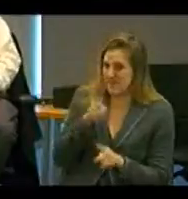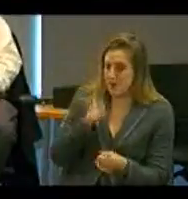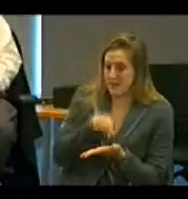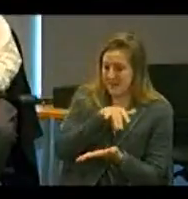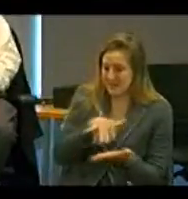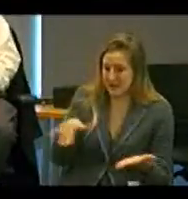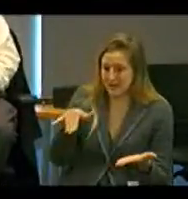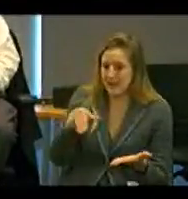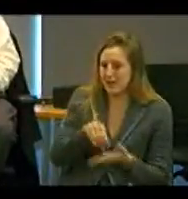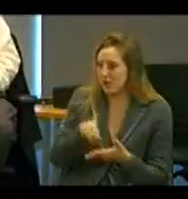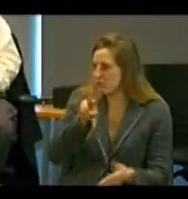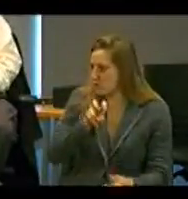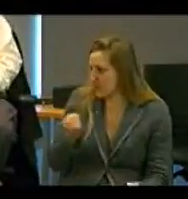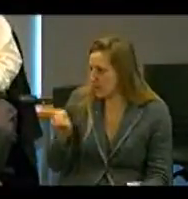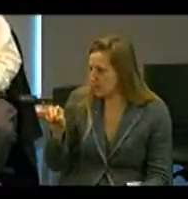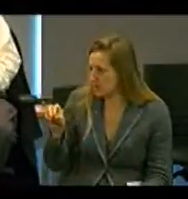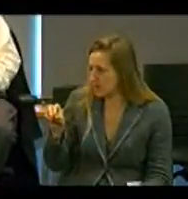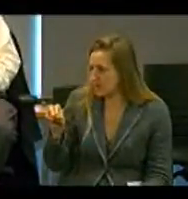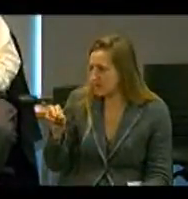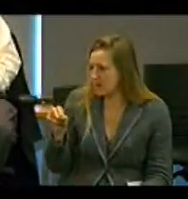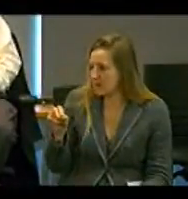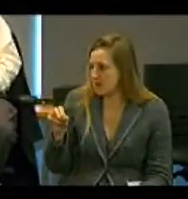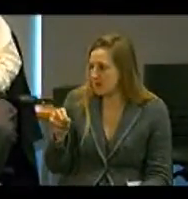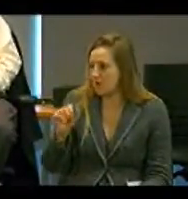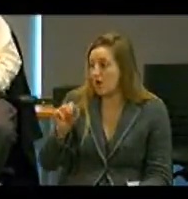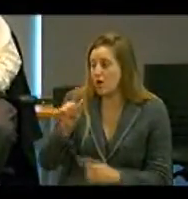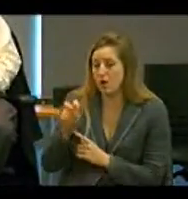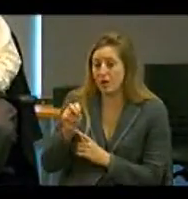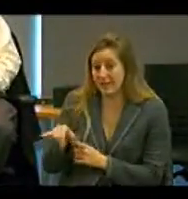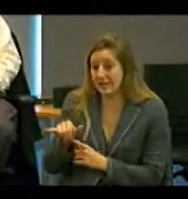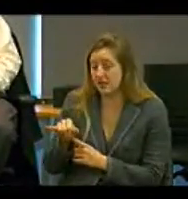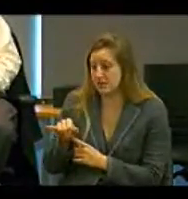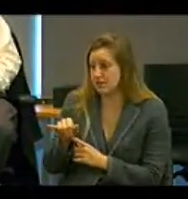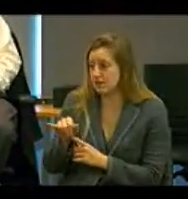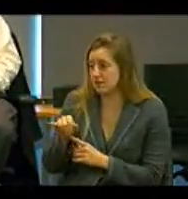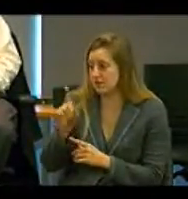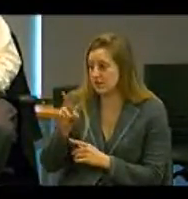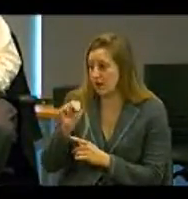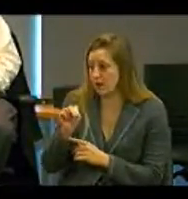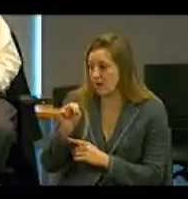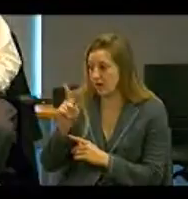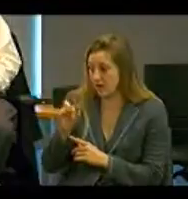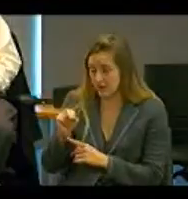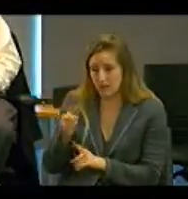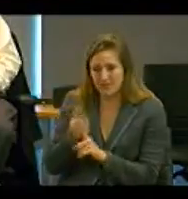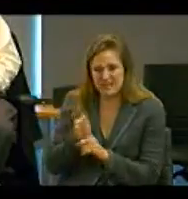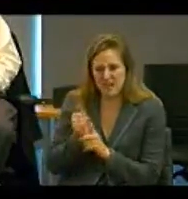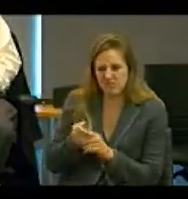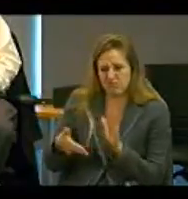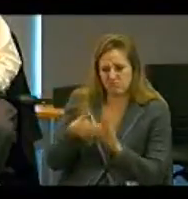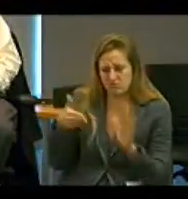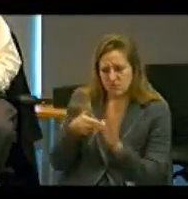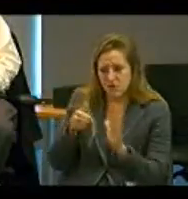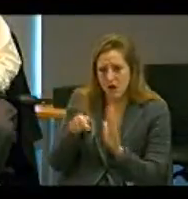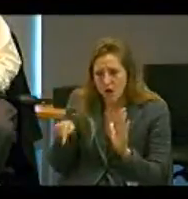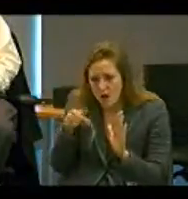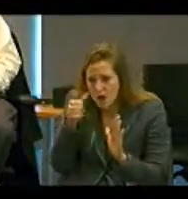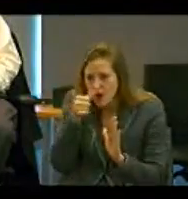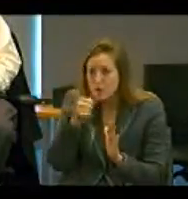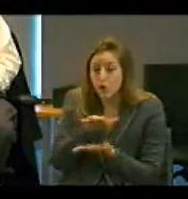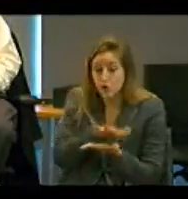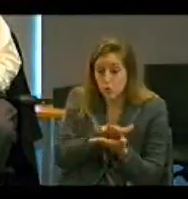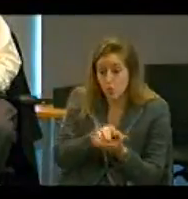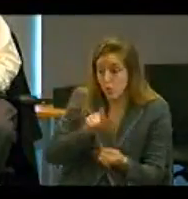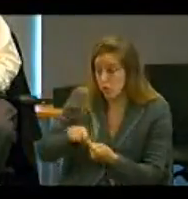Duncan laid 100% of the blame for the disparity on teachers and their alleged racial discrimination, and he declared that the school to